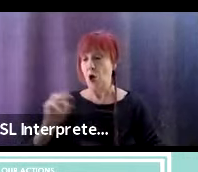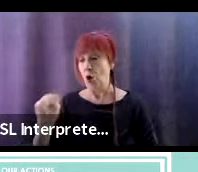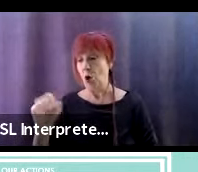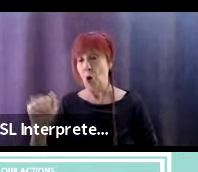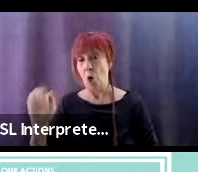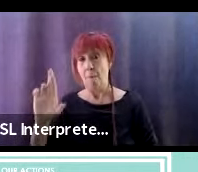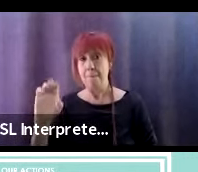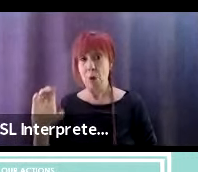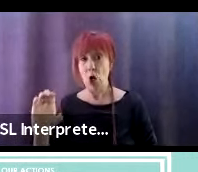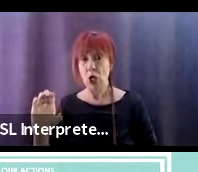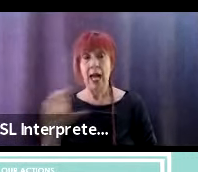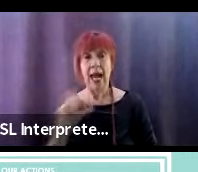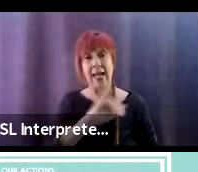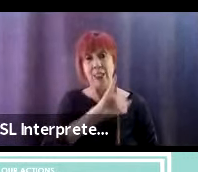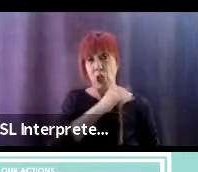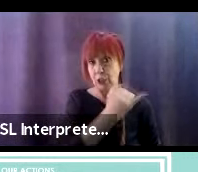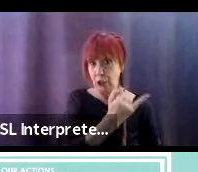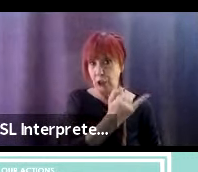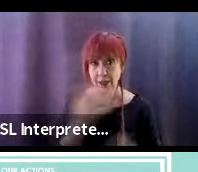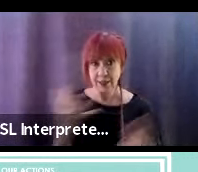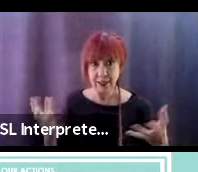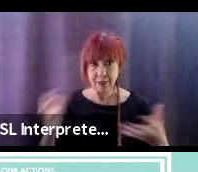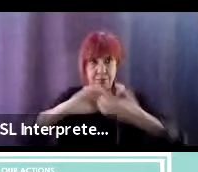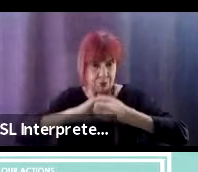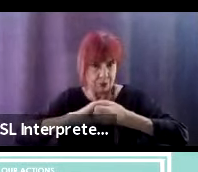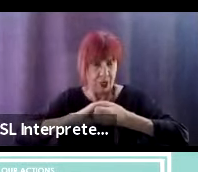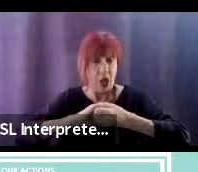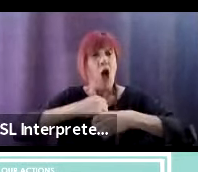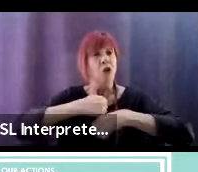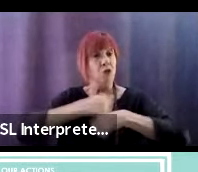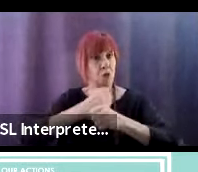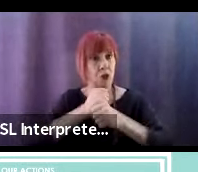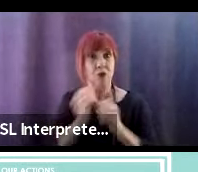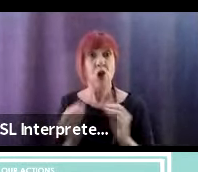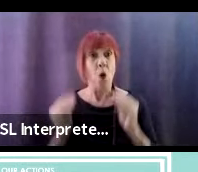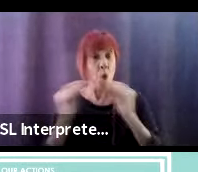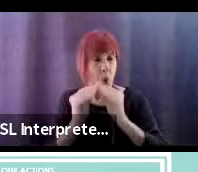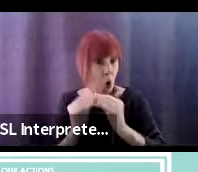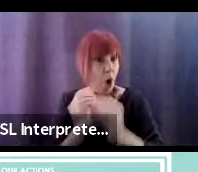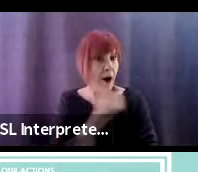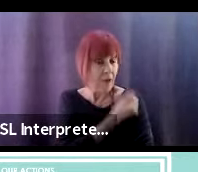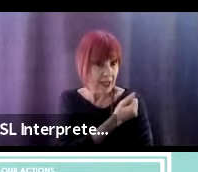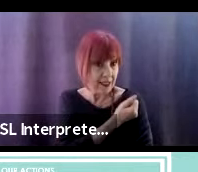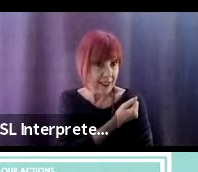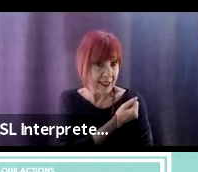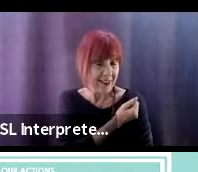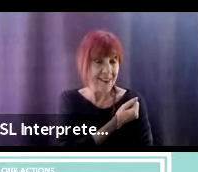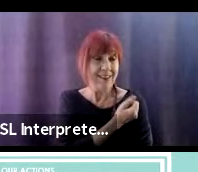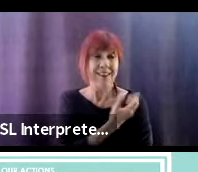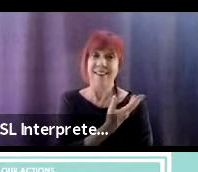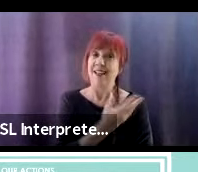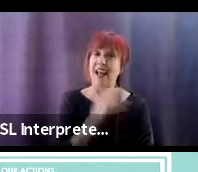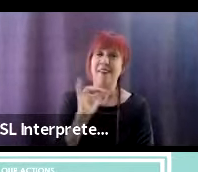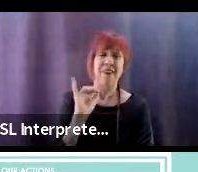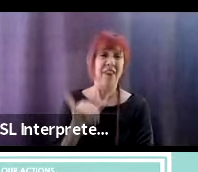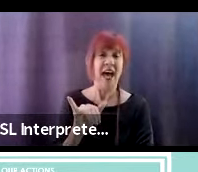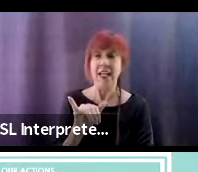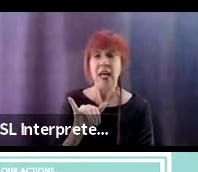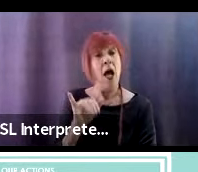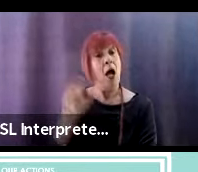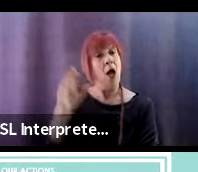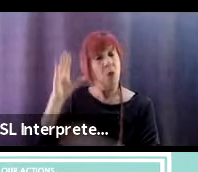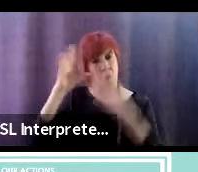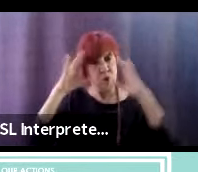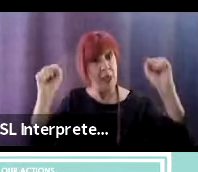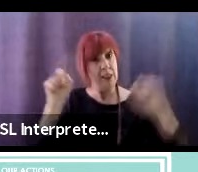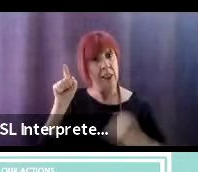and Johnson Johnson to produce even more of the vaccine, and that he